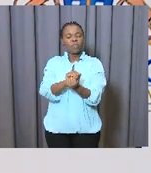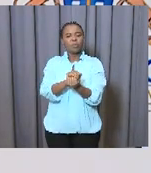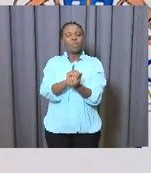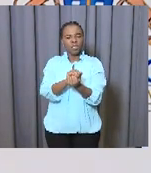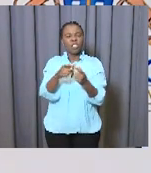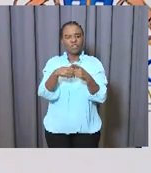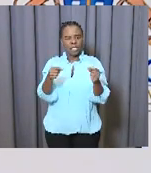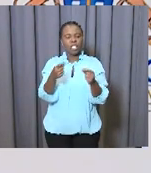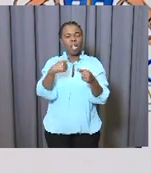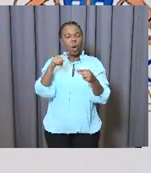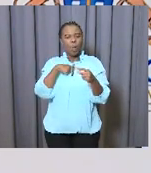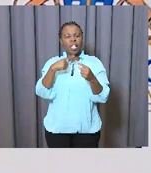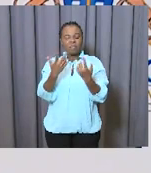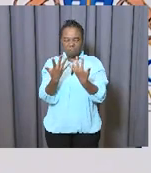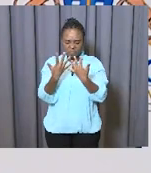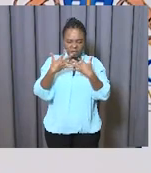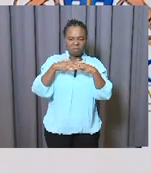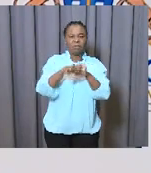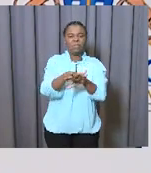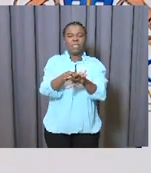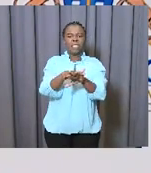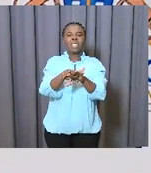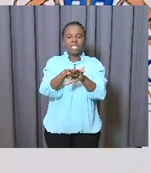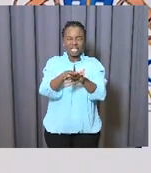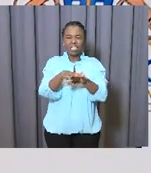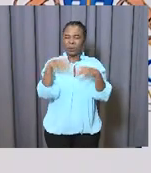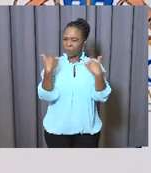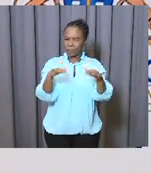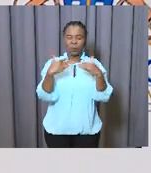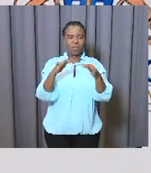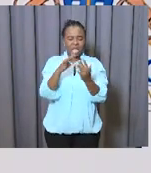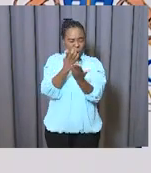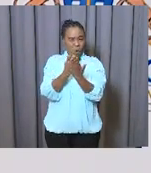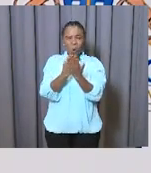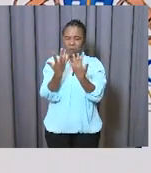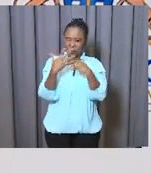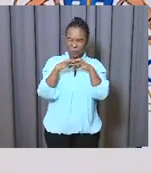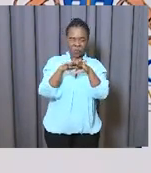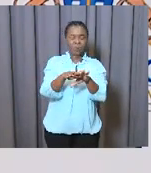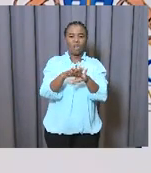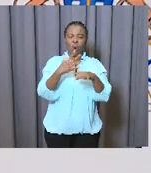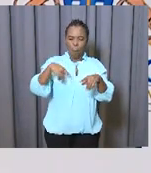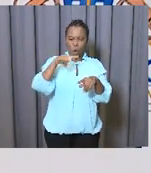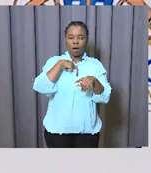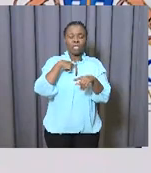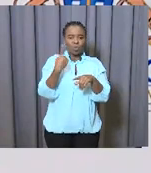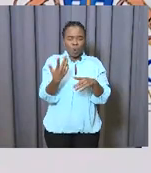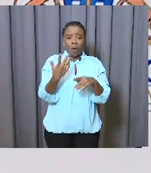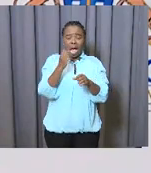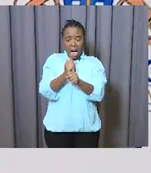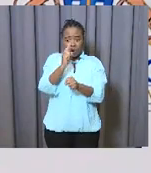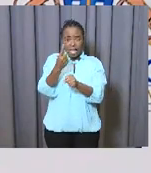an integrated, highly integrated city region, highly integrated economy. In Gauteng, you can't have level